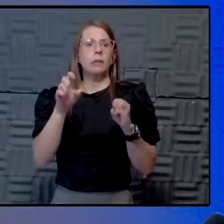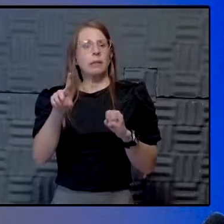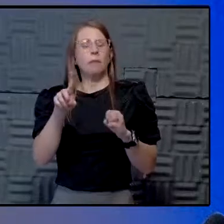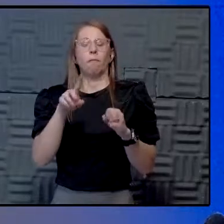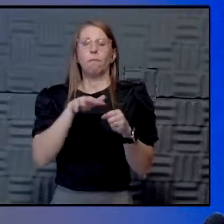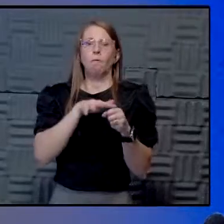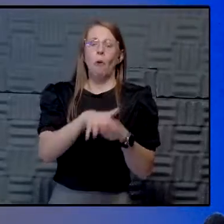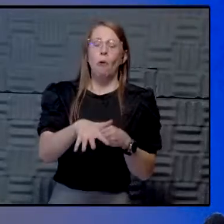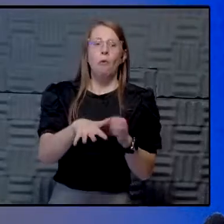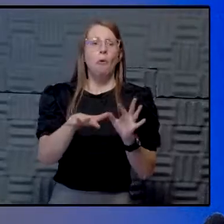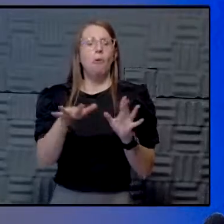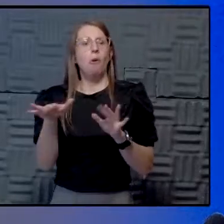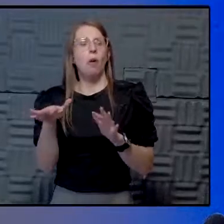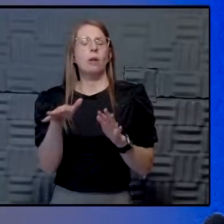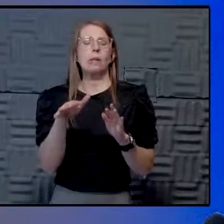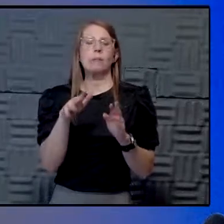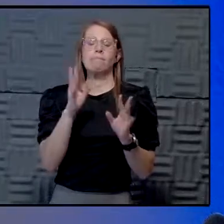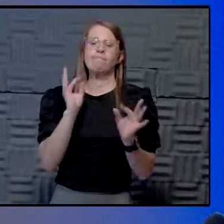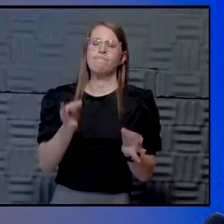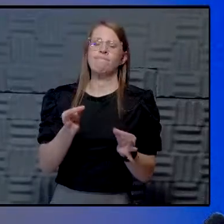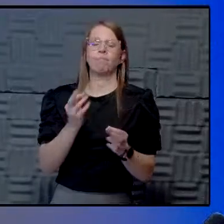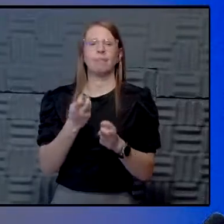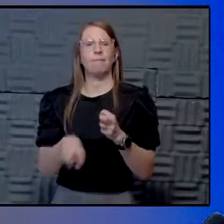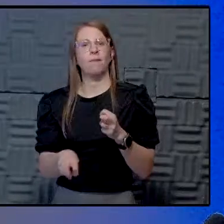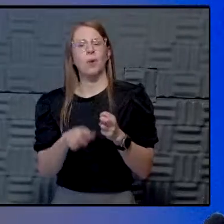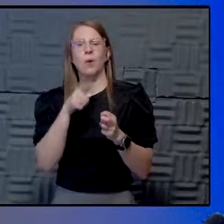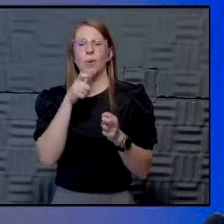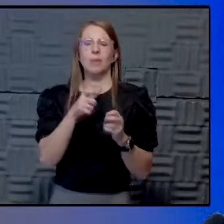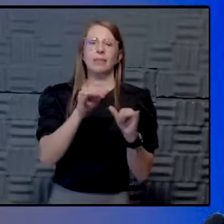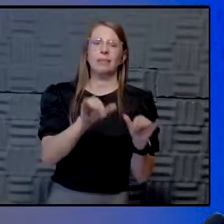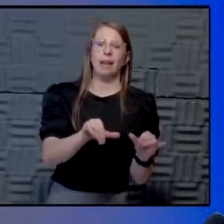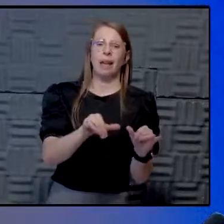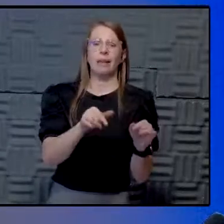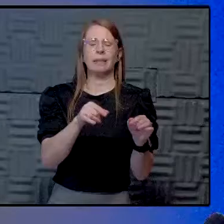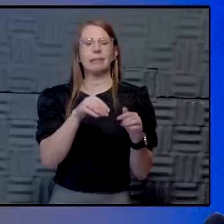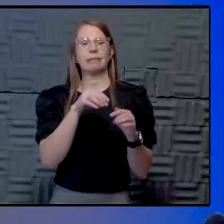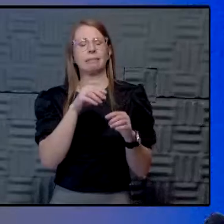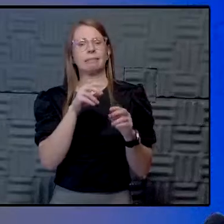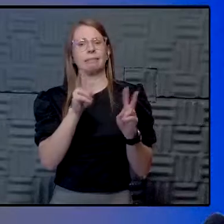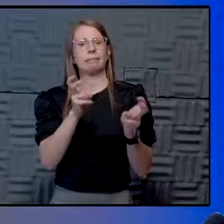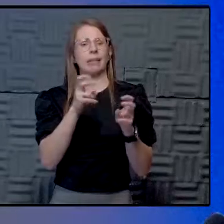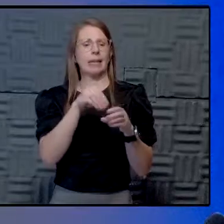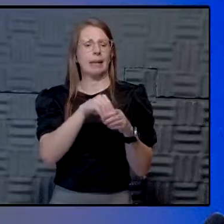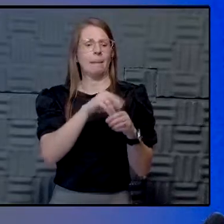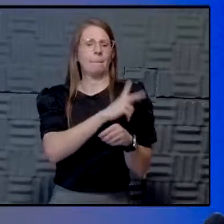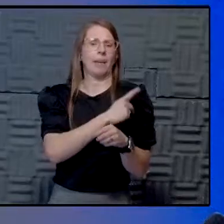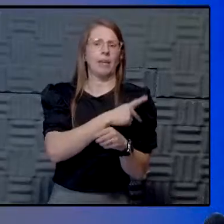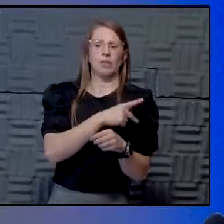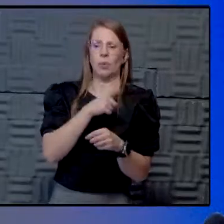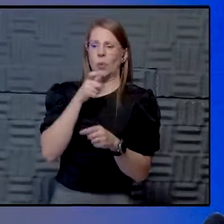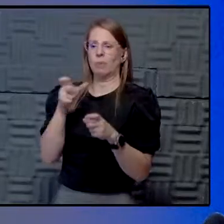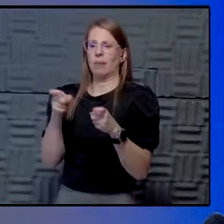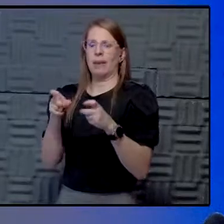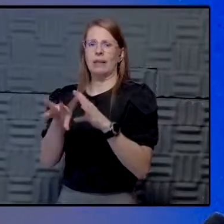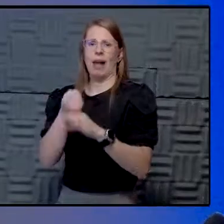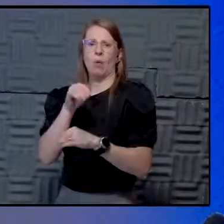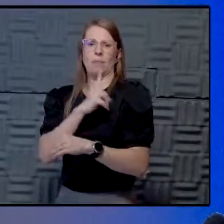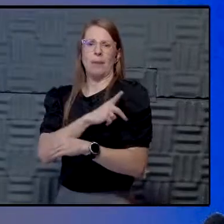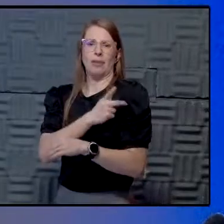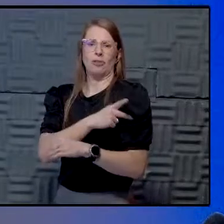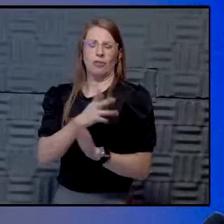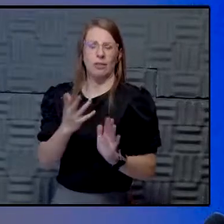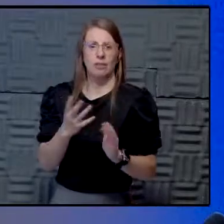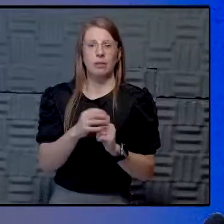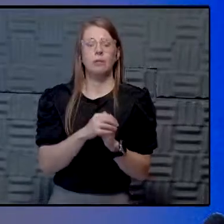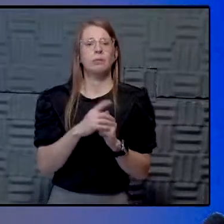and we did have to make some difficult decisions about who needed to be managed inpatient, who needed to be managed outpatient. But now the capacity's there